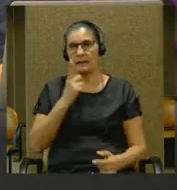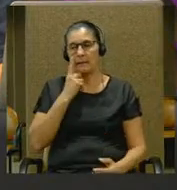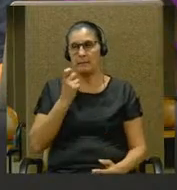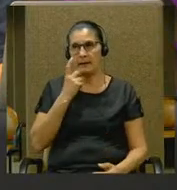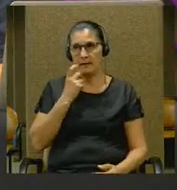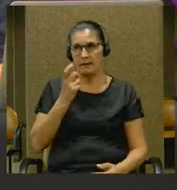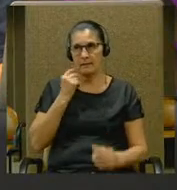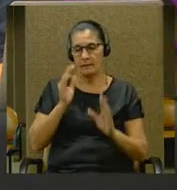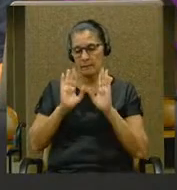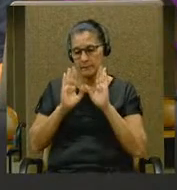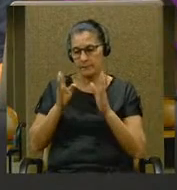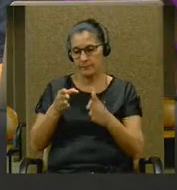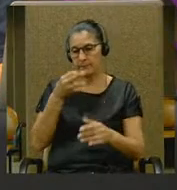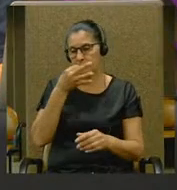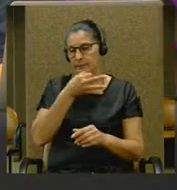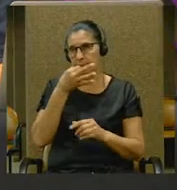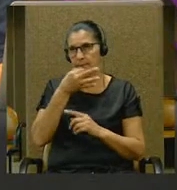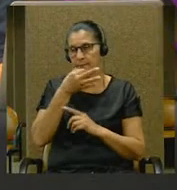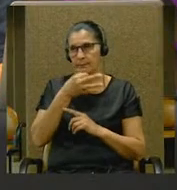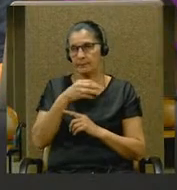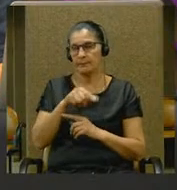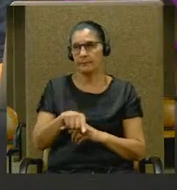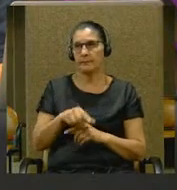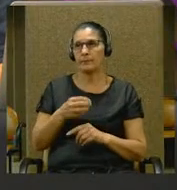Uruguay, people are treated